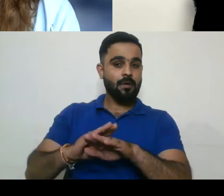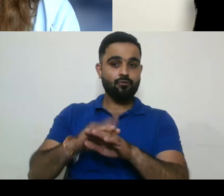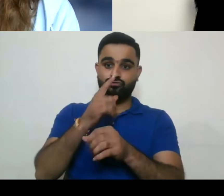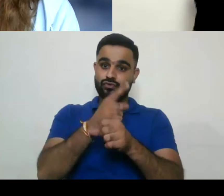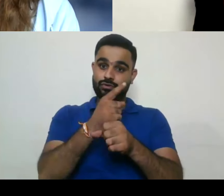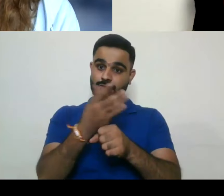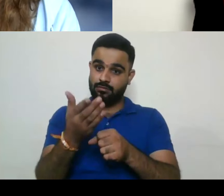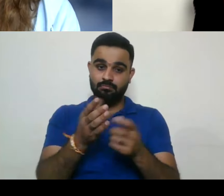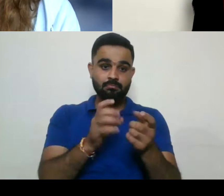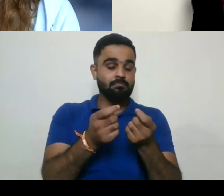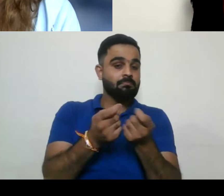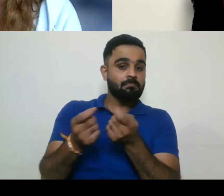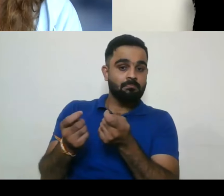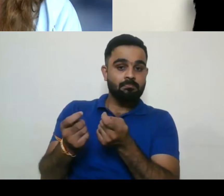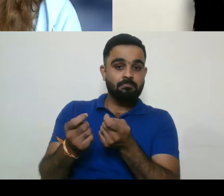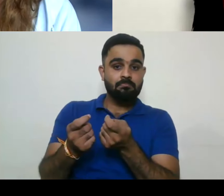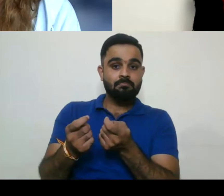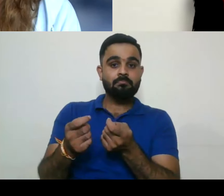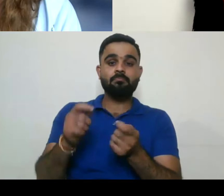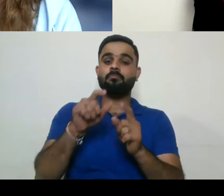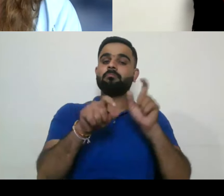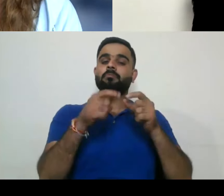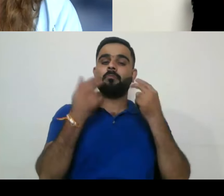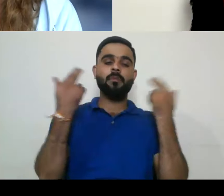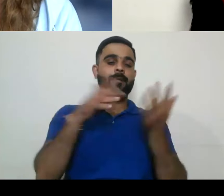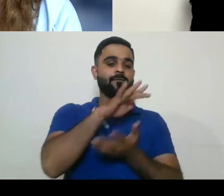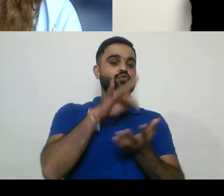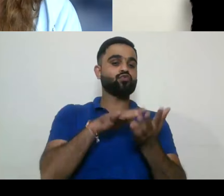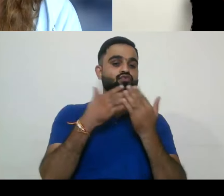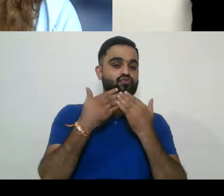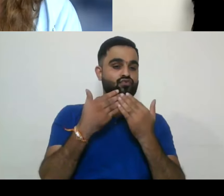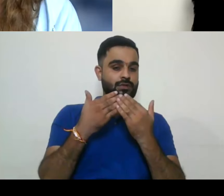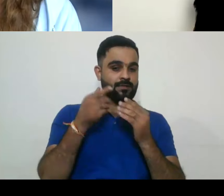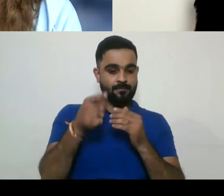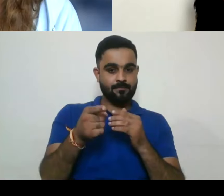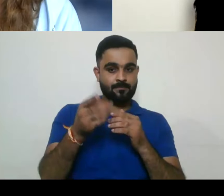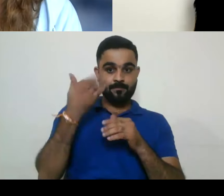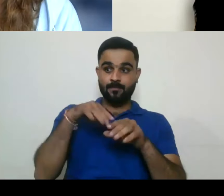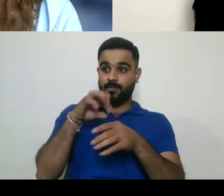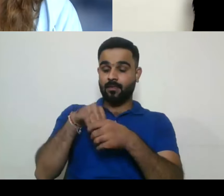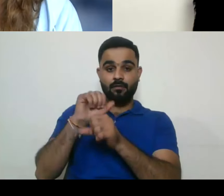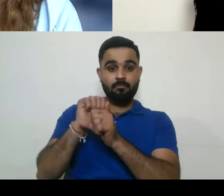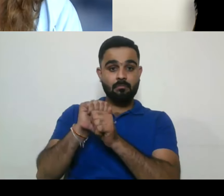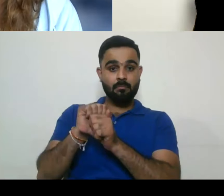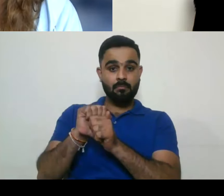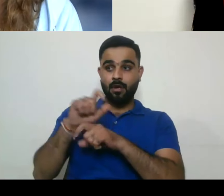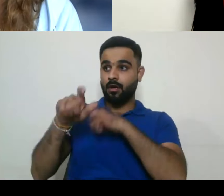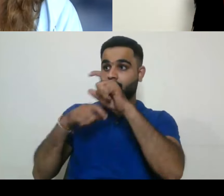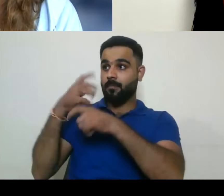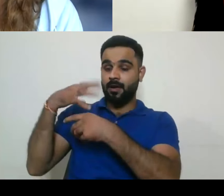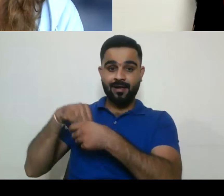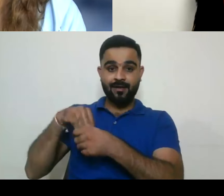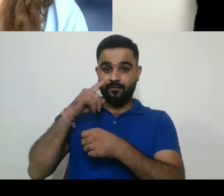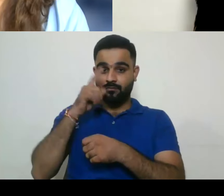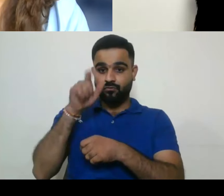teacher and coordinator at respected public school. After a brief stint working abroad in the corporate sector,